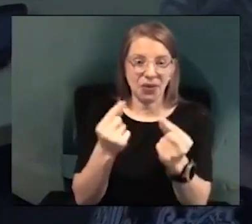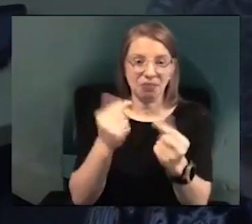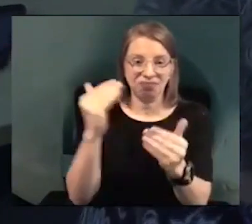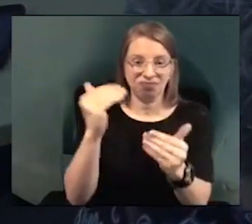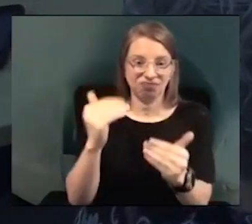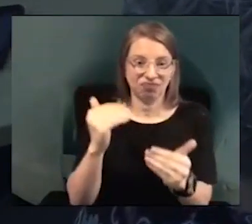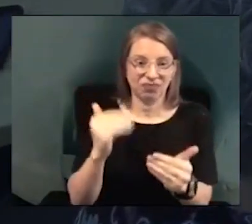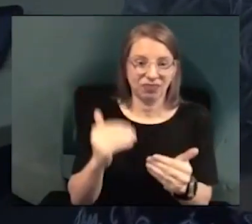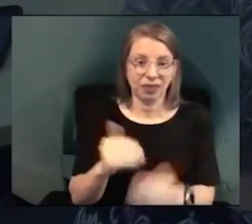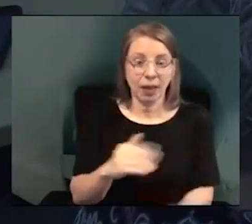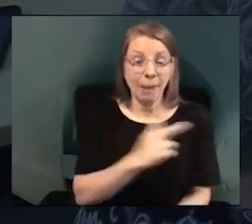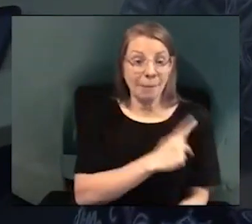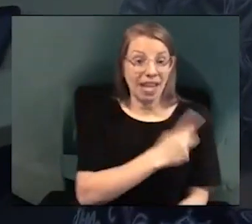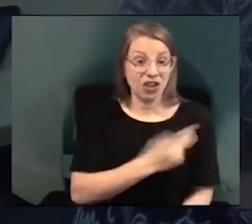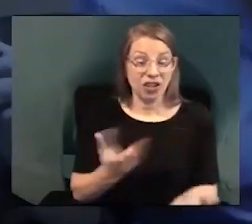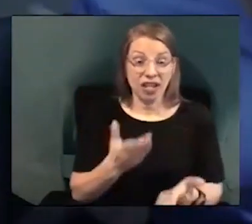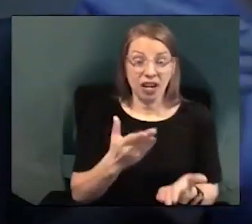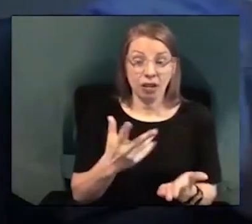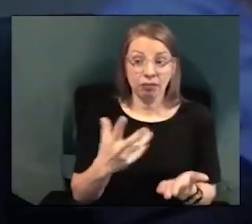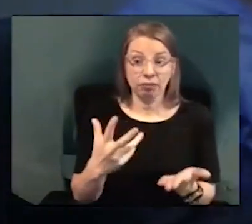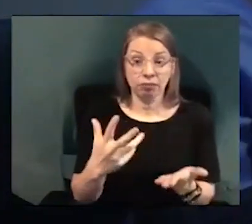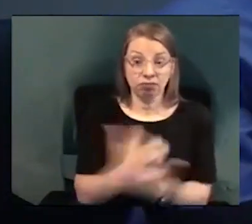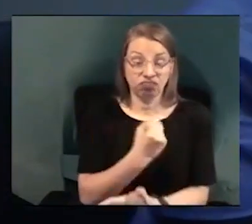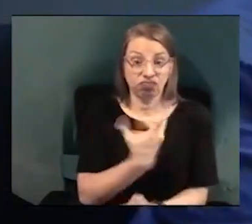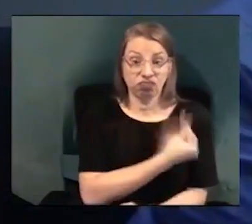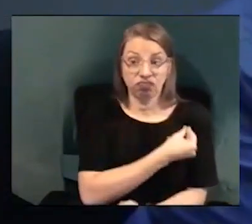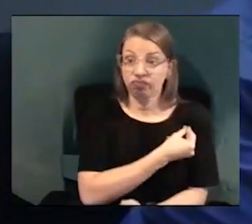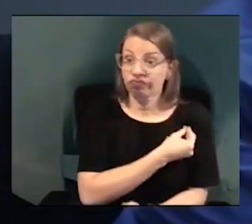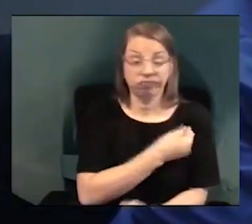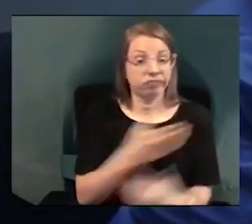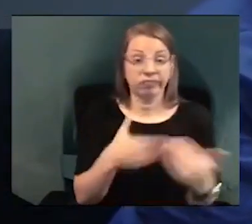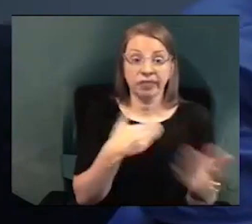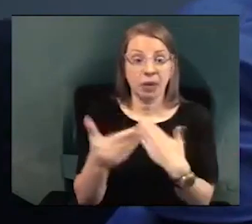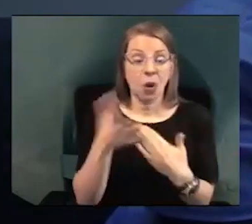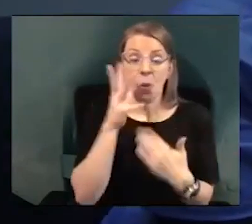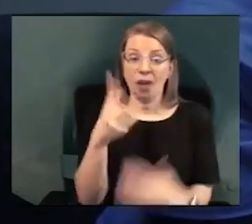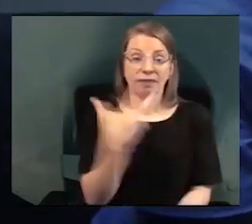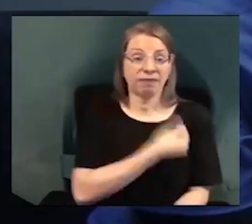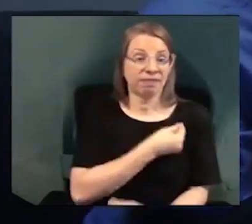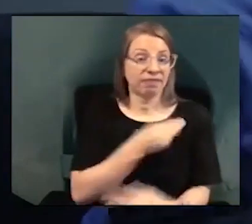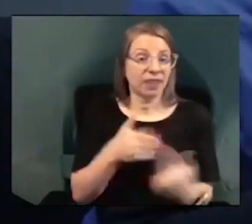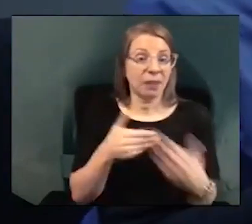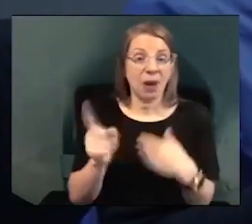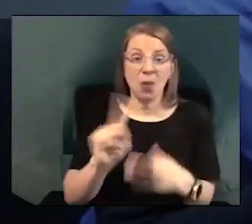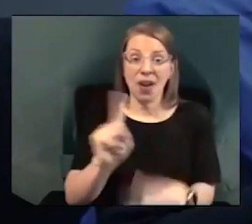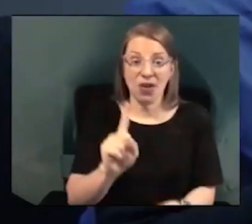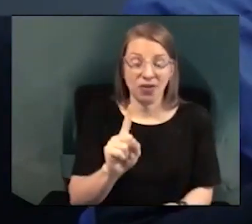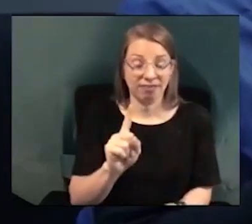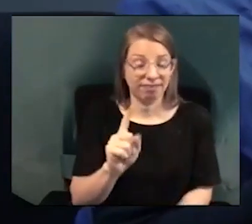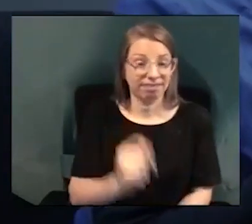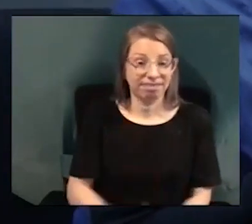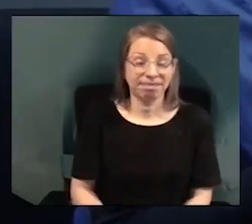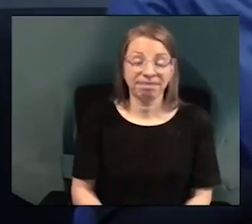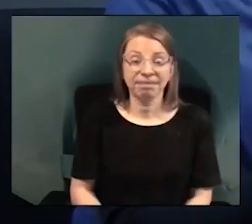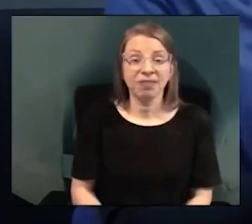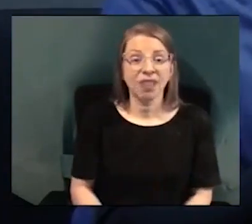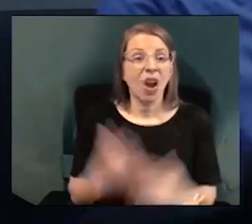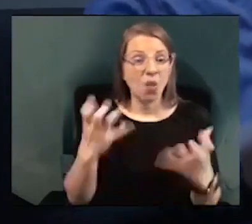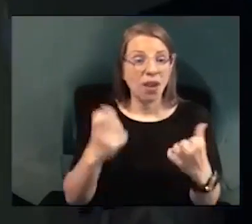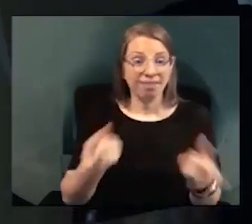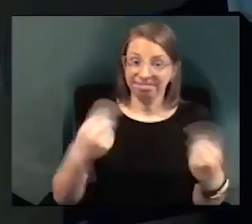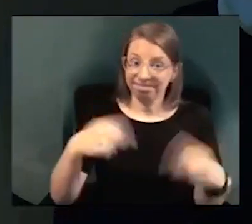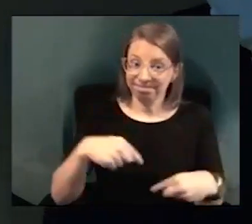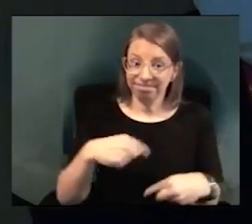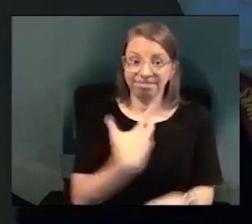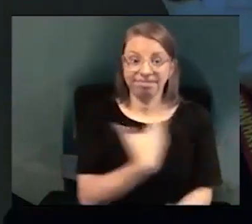vaccine here. We'll vaccinate whomever, wherever. We just want you, and we want your arm. You